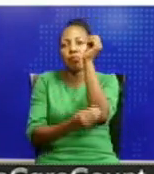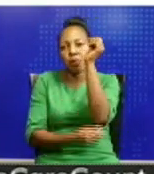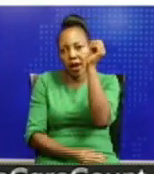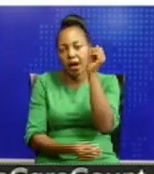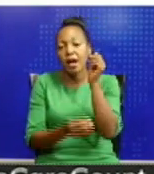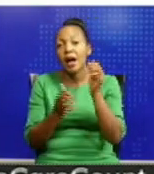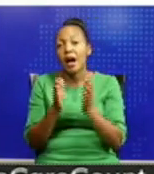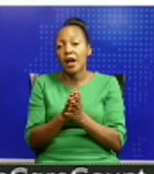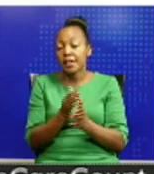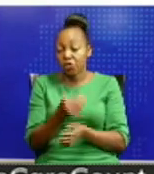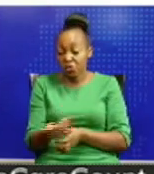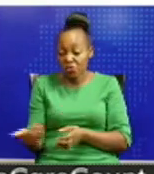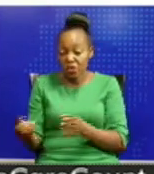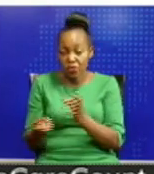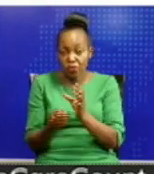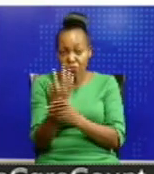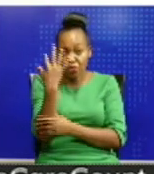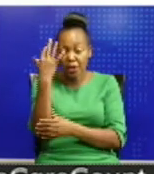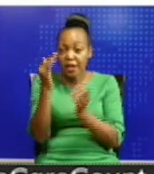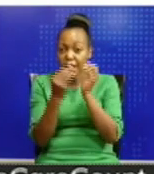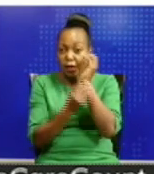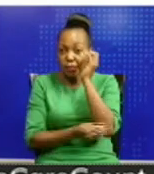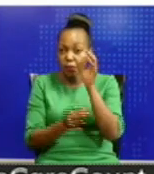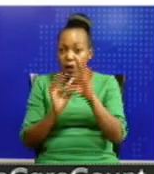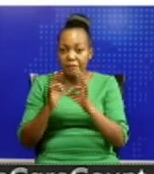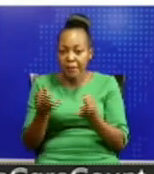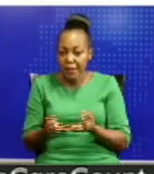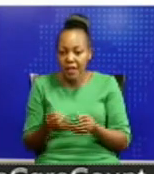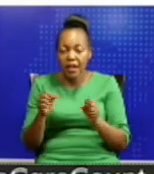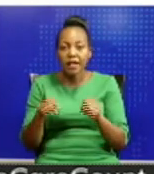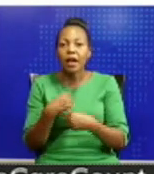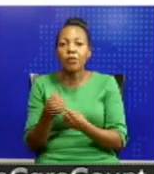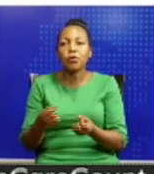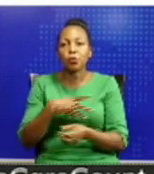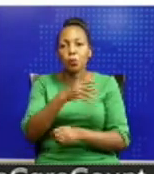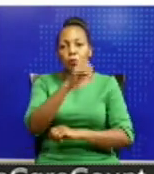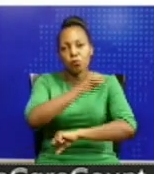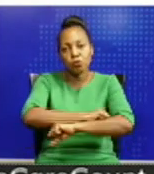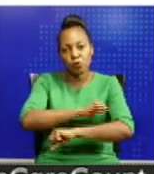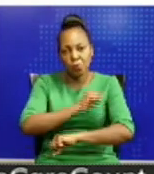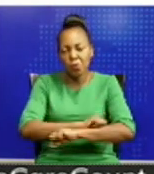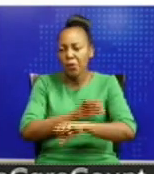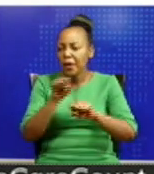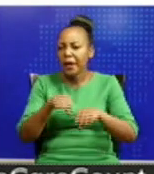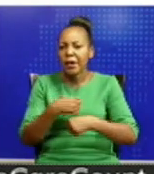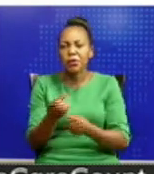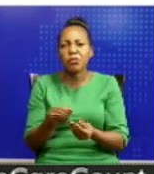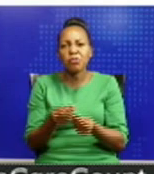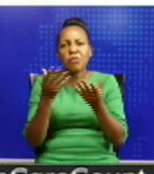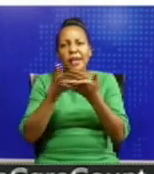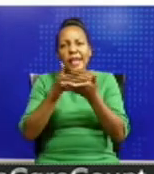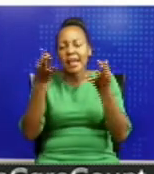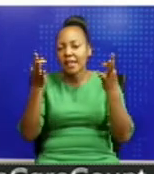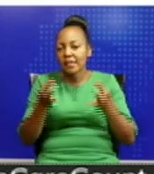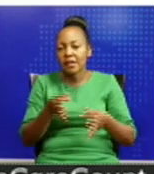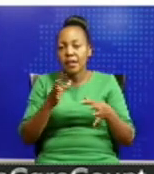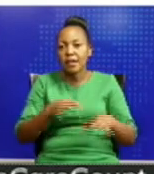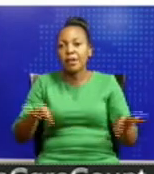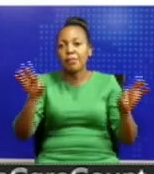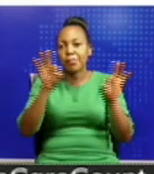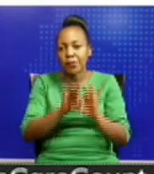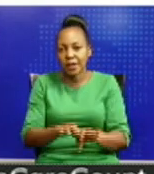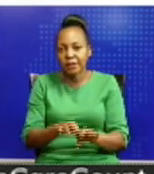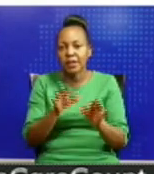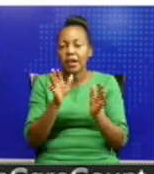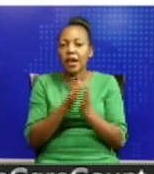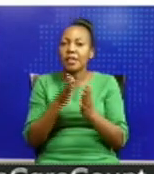of the day, the kind of children that I will have, they will not be able to go to school. They will not be able to do anything that is valuable. Mm-hmm. And at the end of the day,